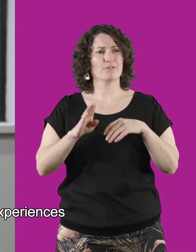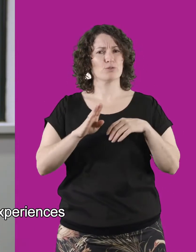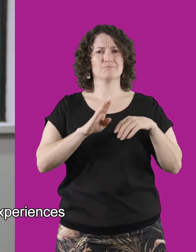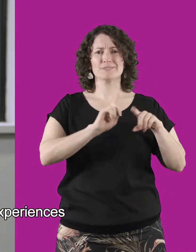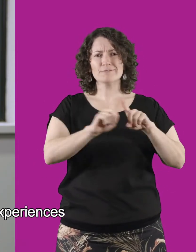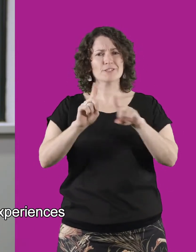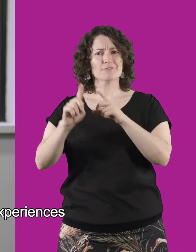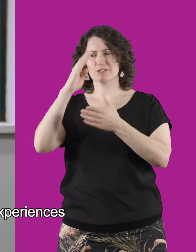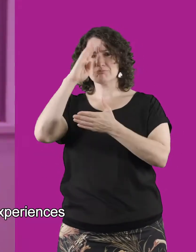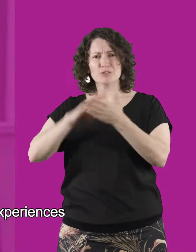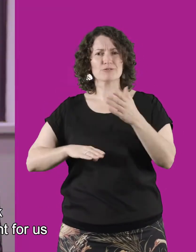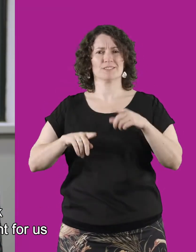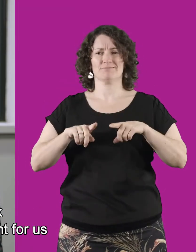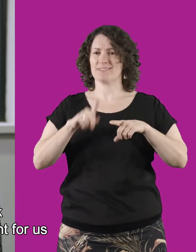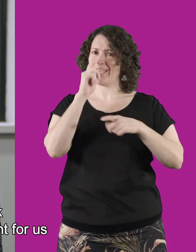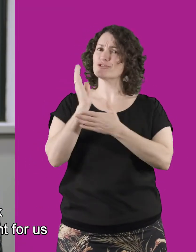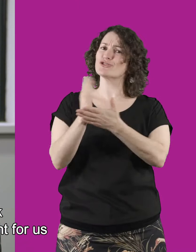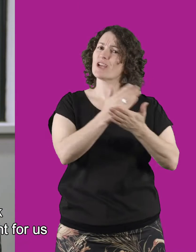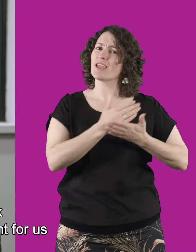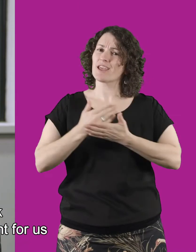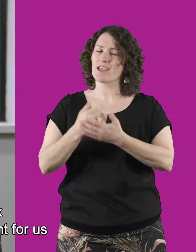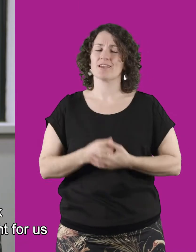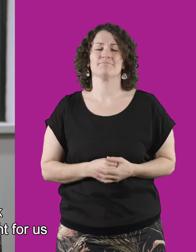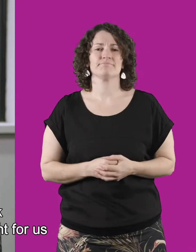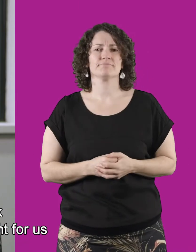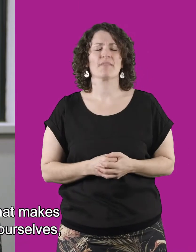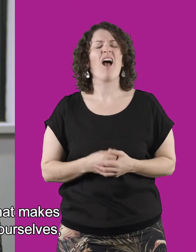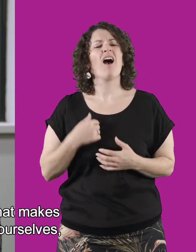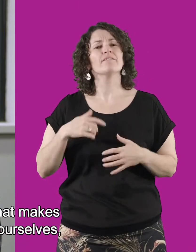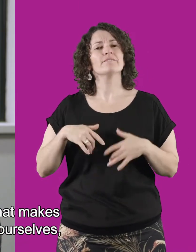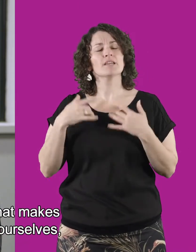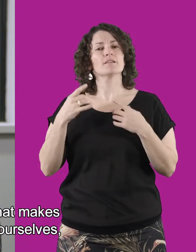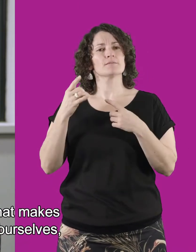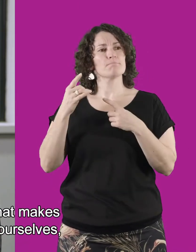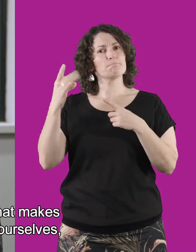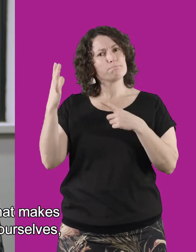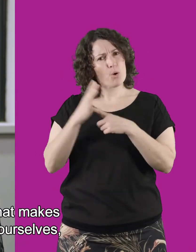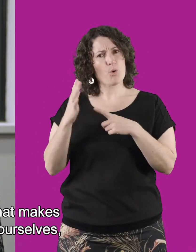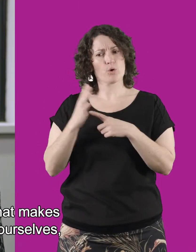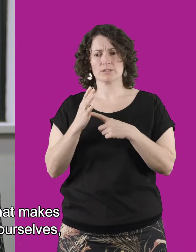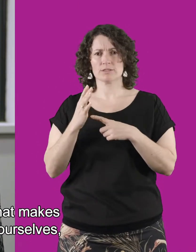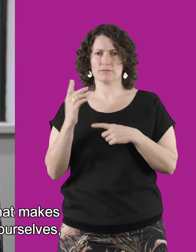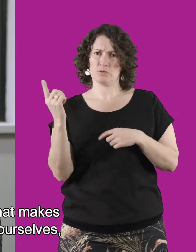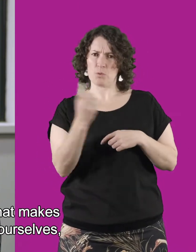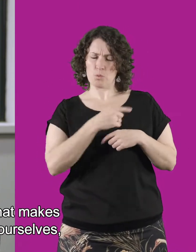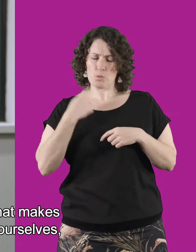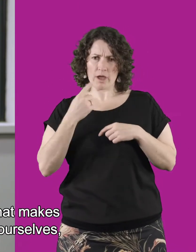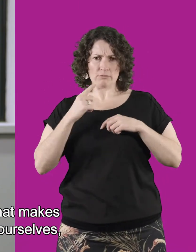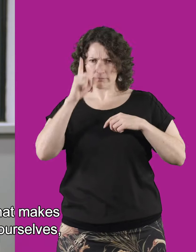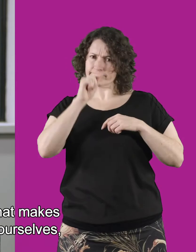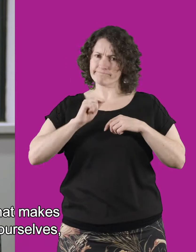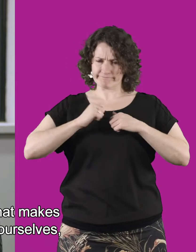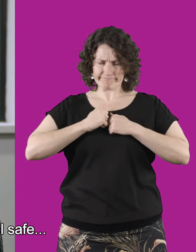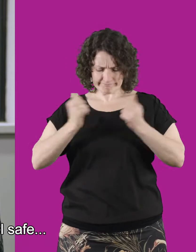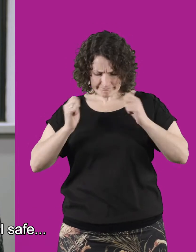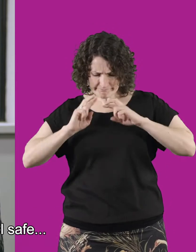different experiences of life. And I think it's really important for us to know what it is that makes us feel good